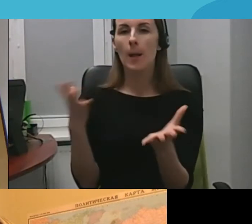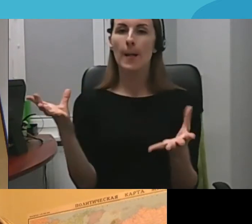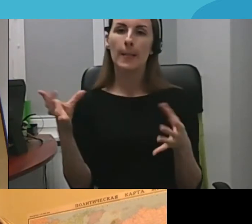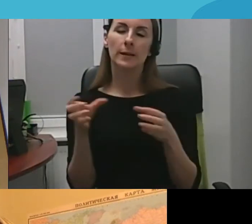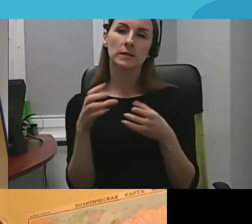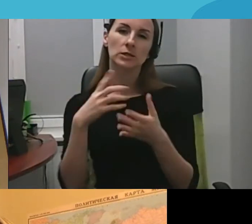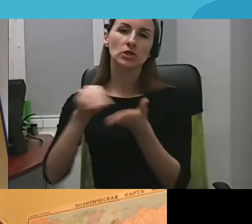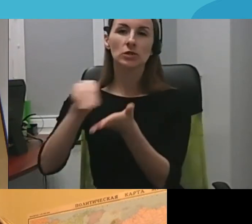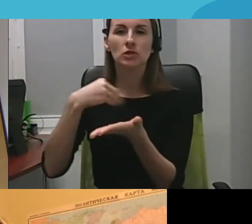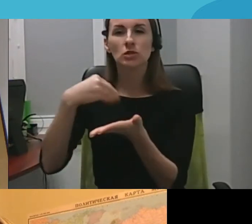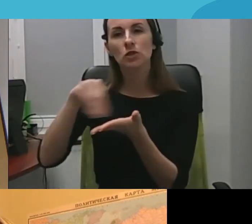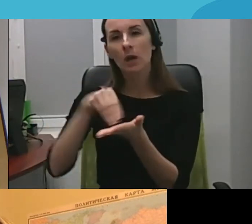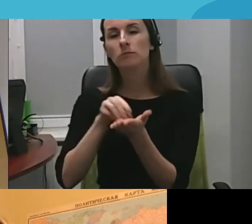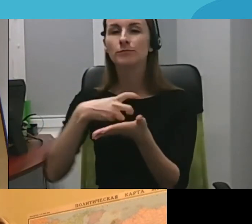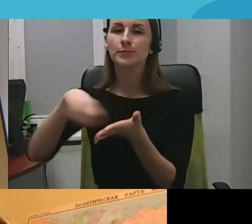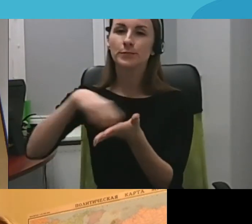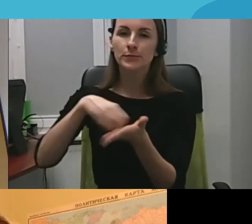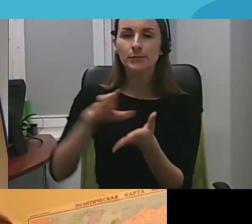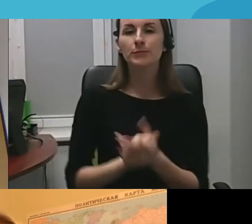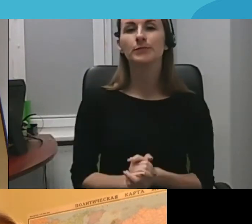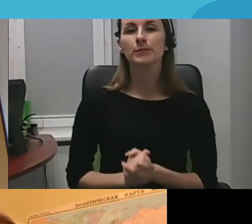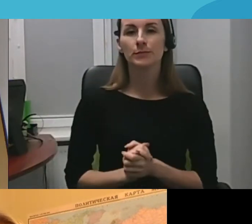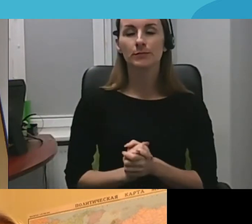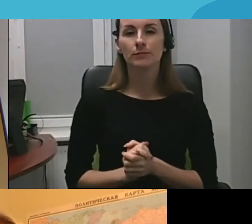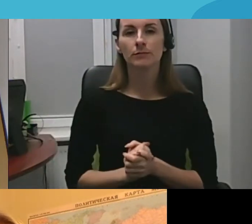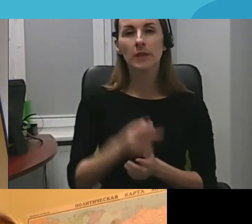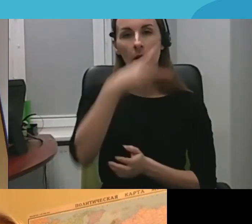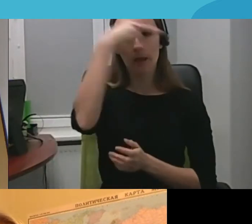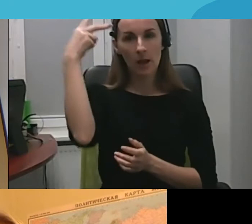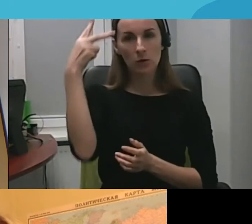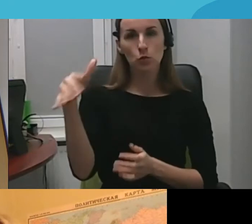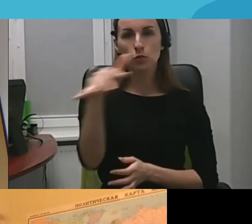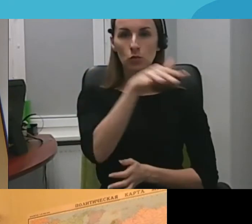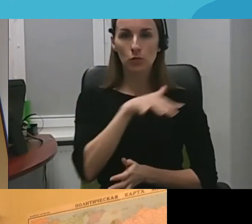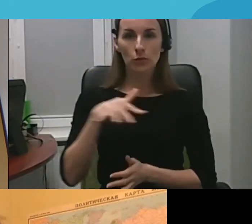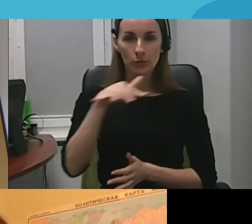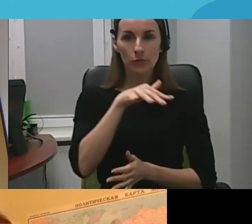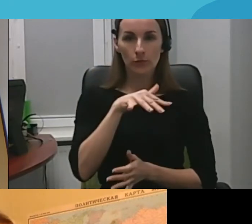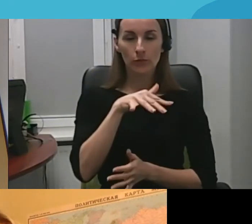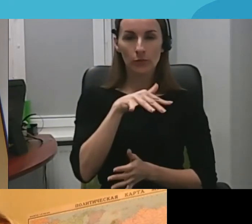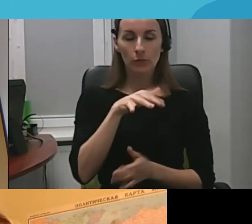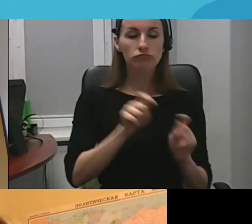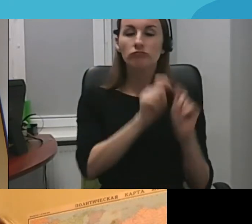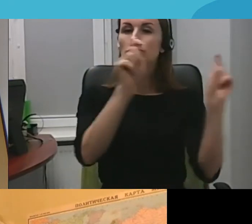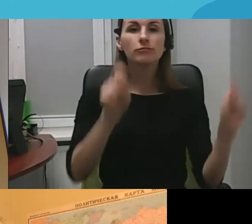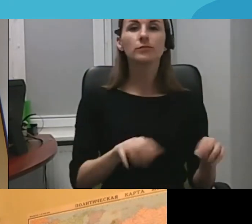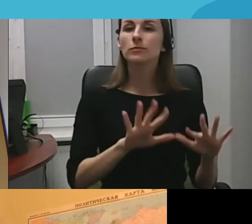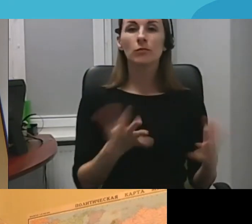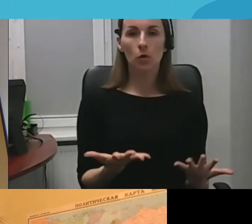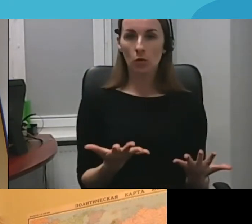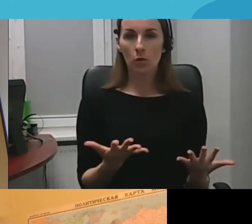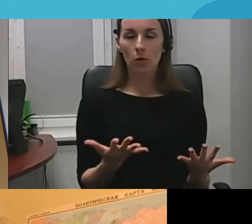Lithuania has initiated the process of the universal jurisdiction when one of the